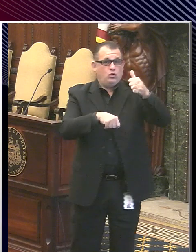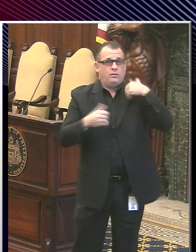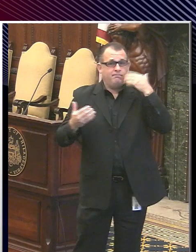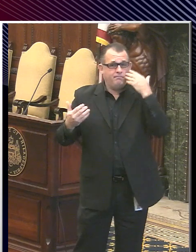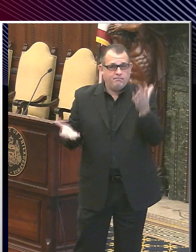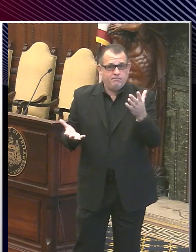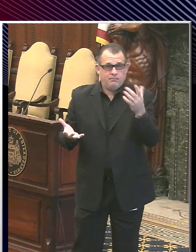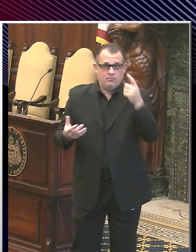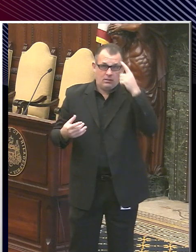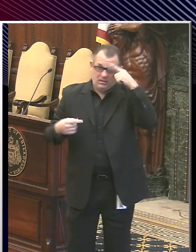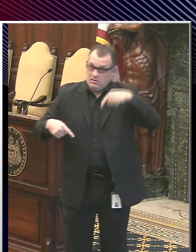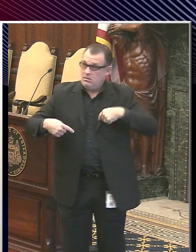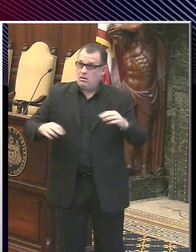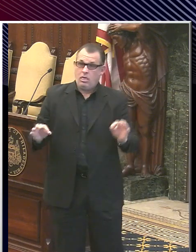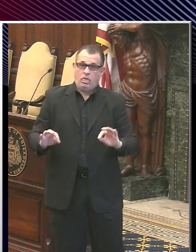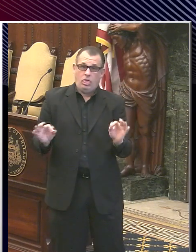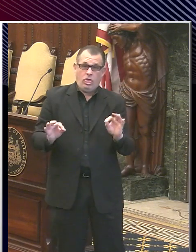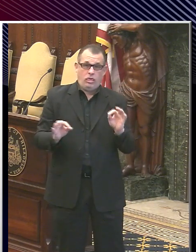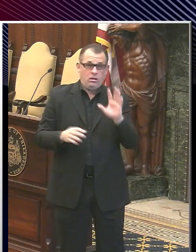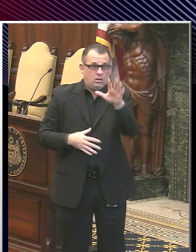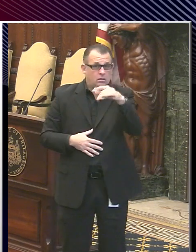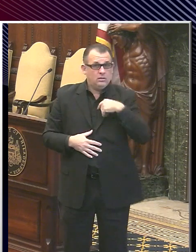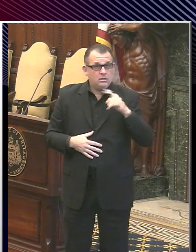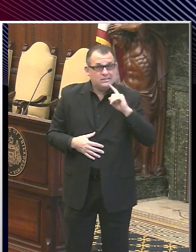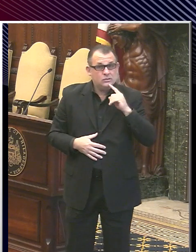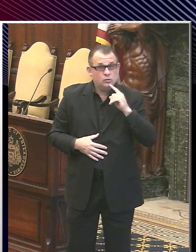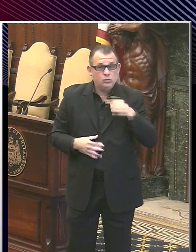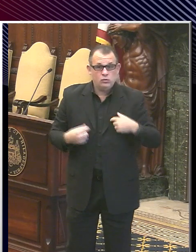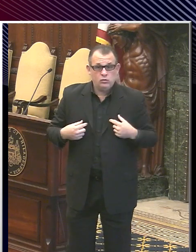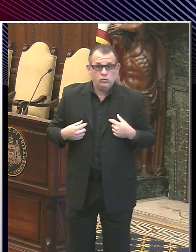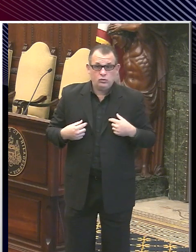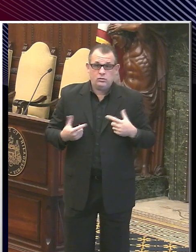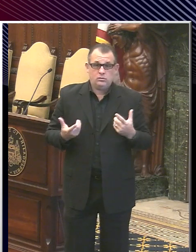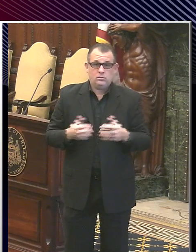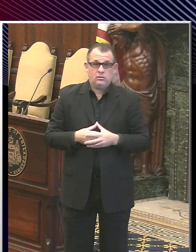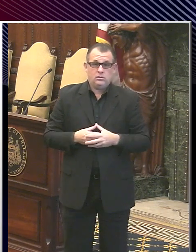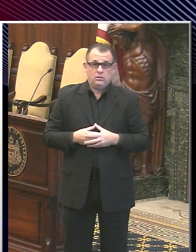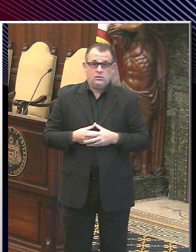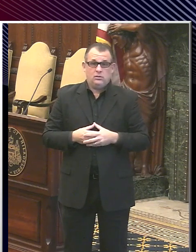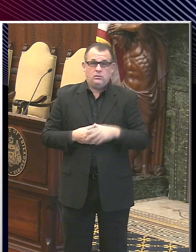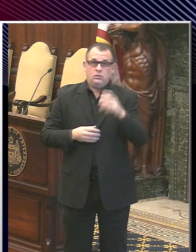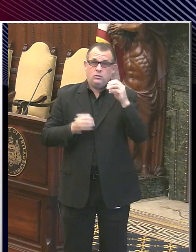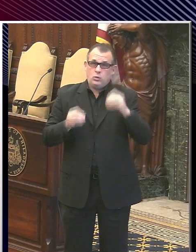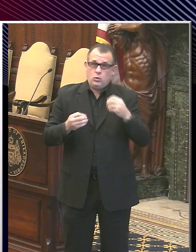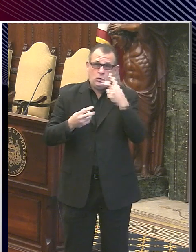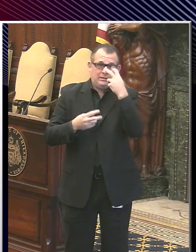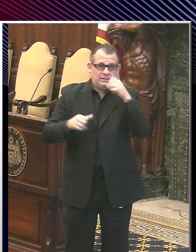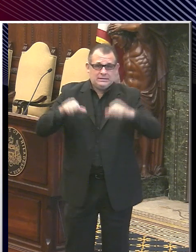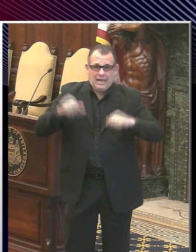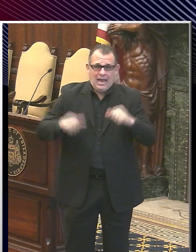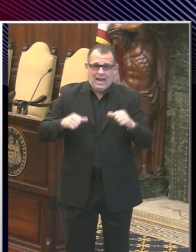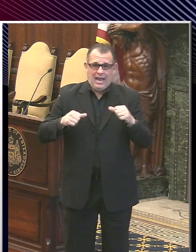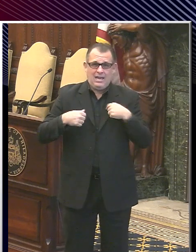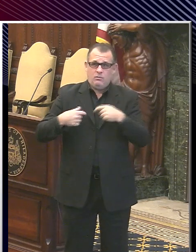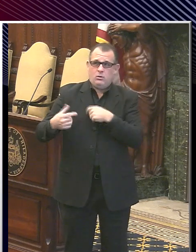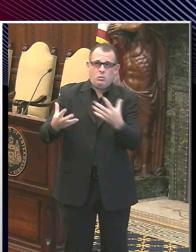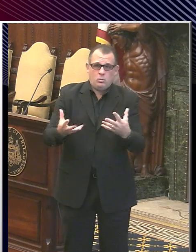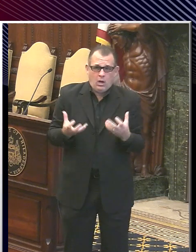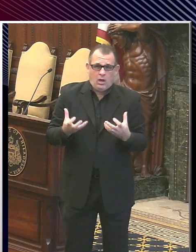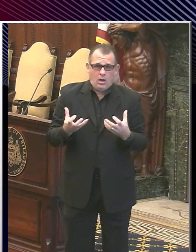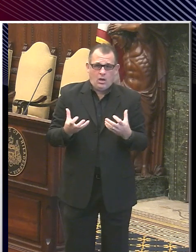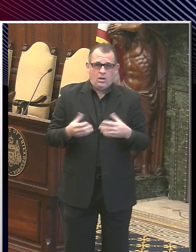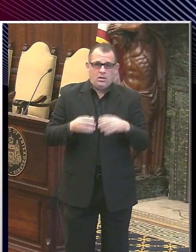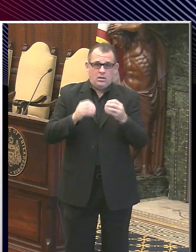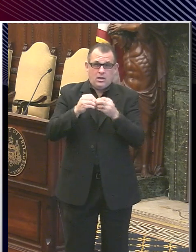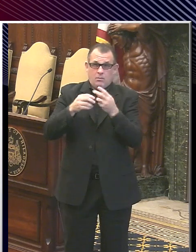world, I wish none of this was necessary. But there's no doubt these changes are necessary. We need to act now to reduce the rate of increase and to